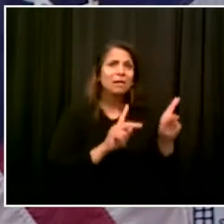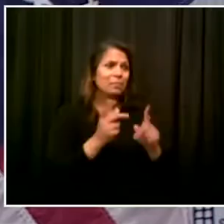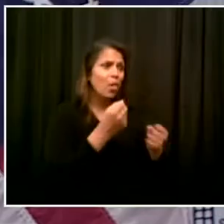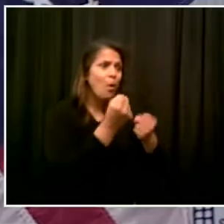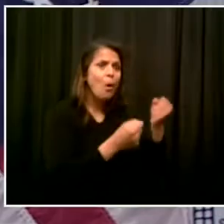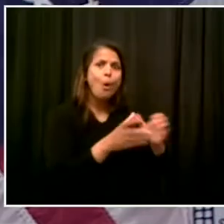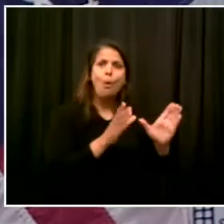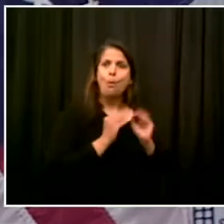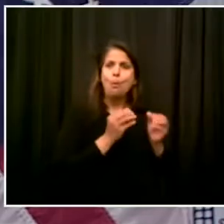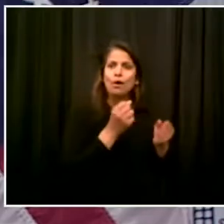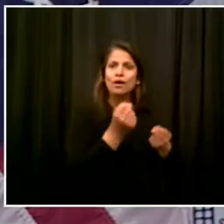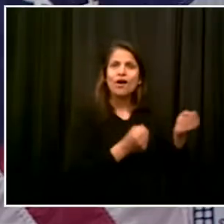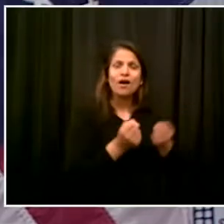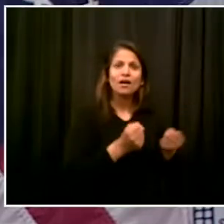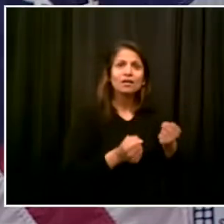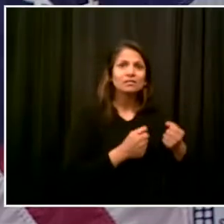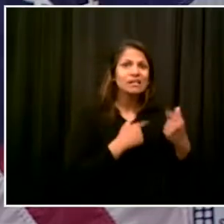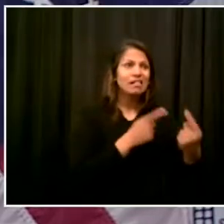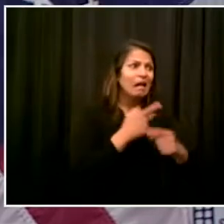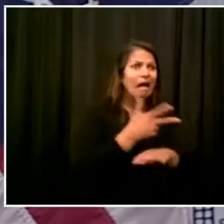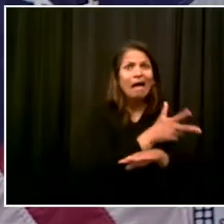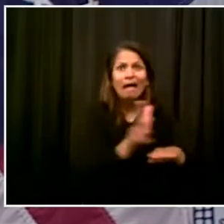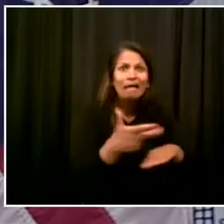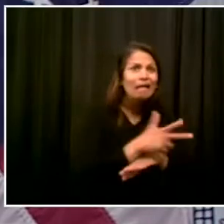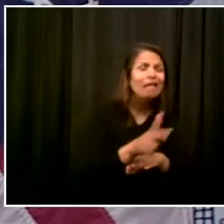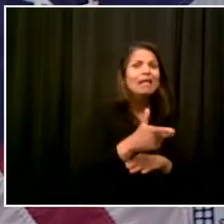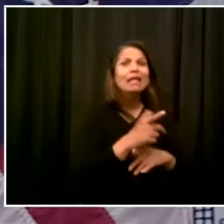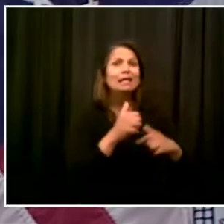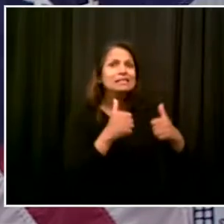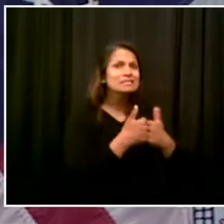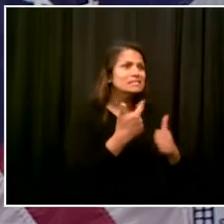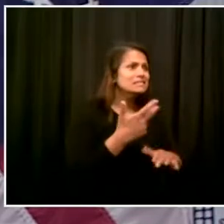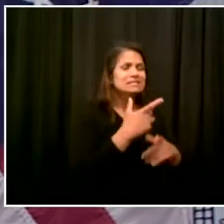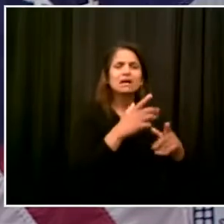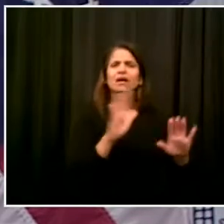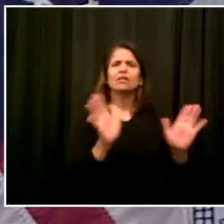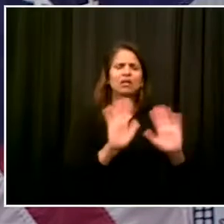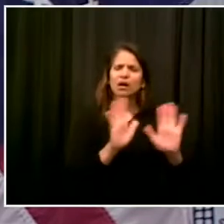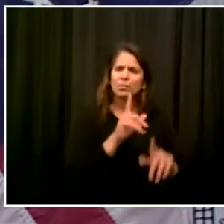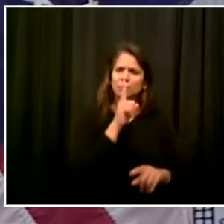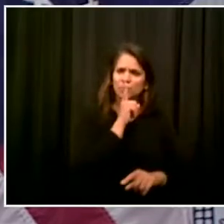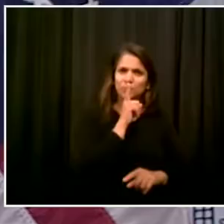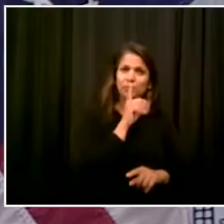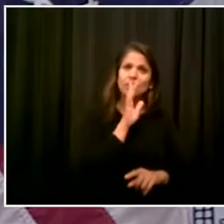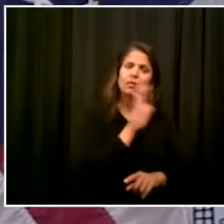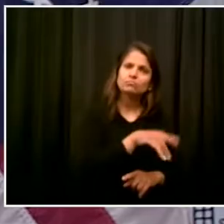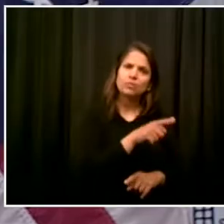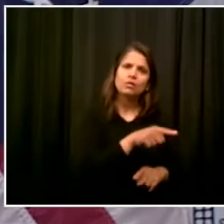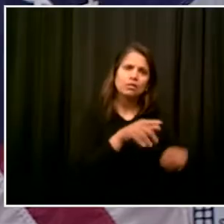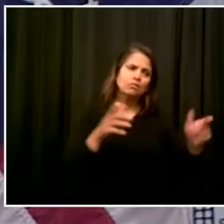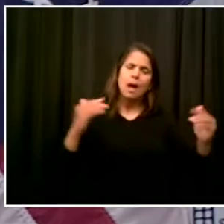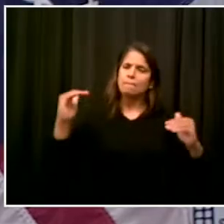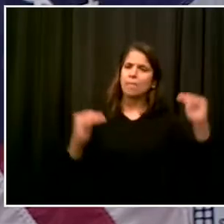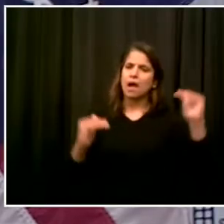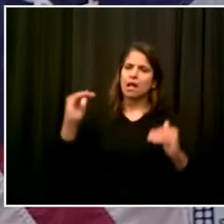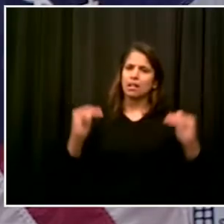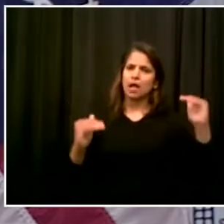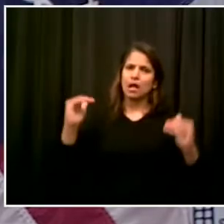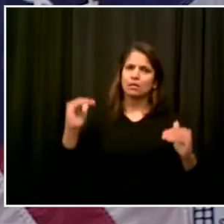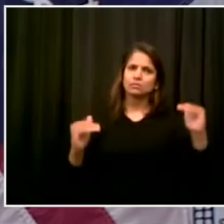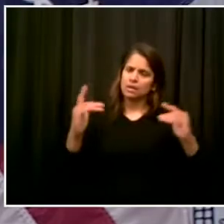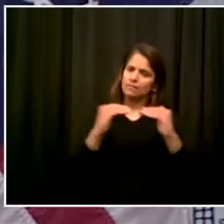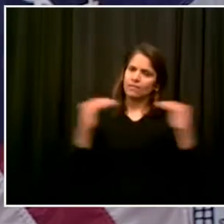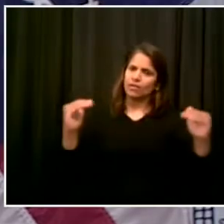people are going through, I want to lighten a burden whenever I can. So I don't agree with the way you're putting the pieces together. So long as people do